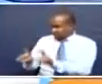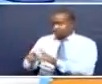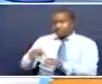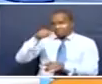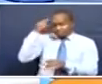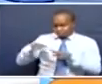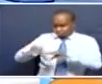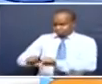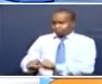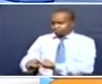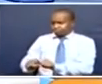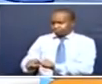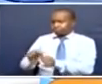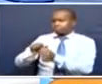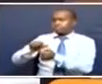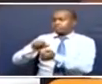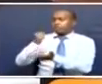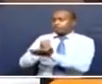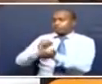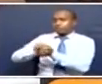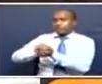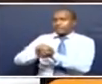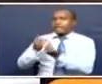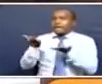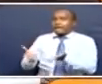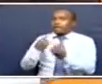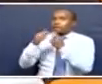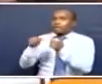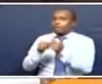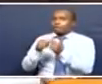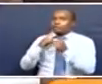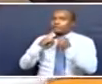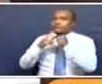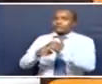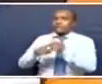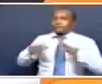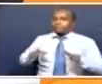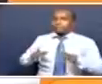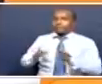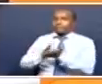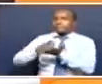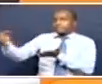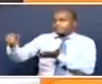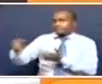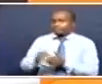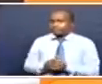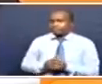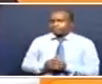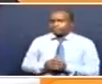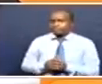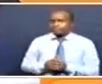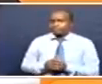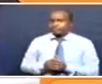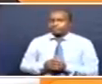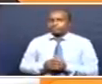on Friday, and now you're talking about over 600 people already being told to suspended. I don't know if you've referred to the County Service Board. Yeah.